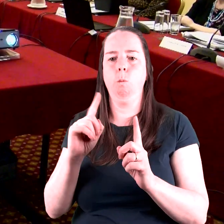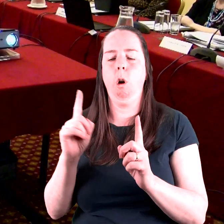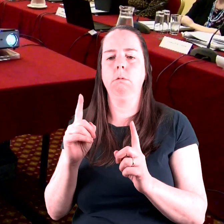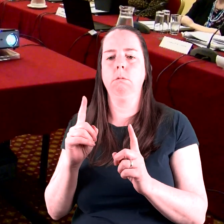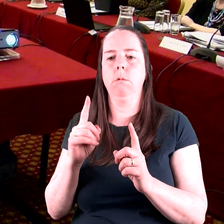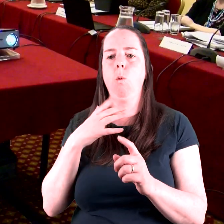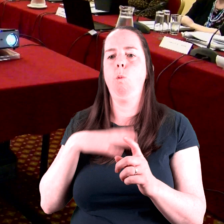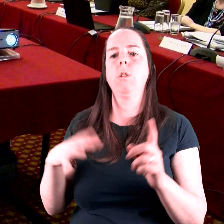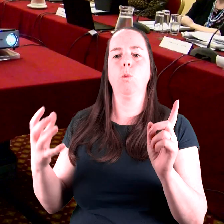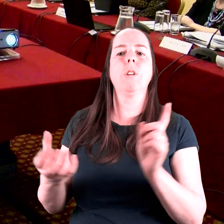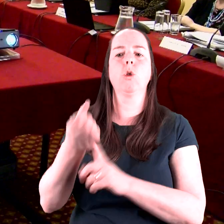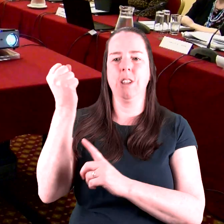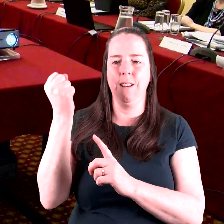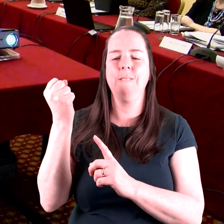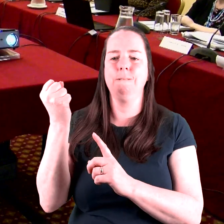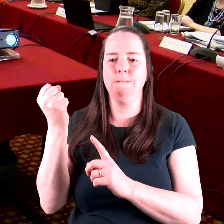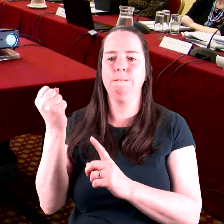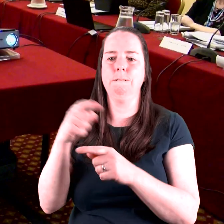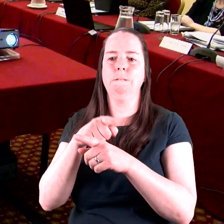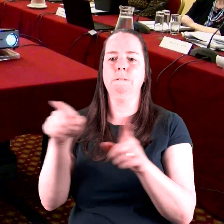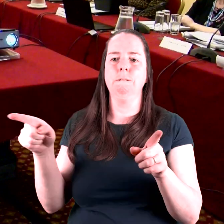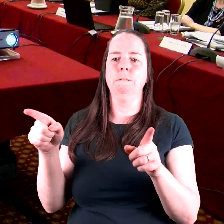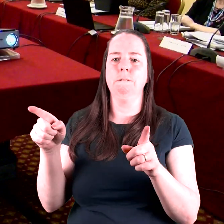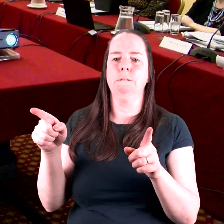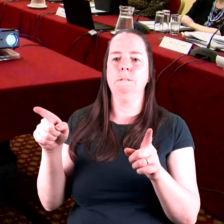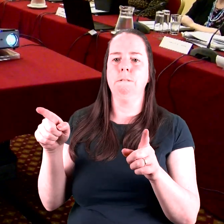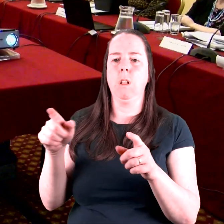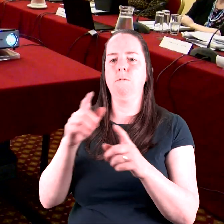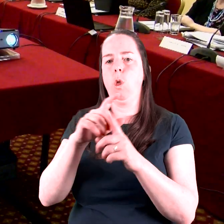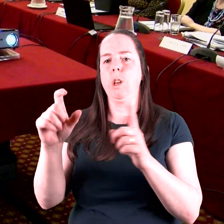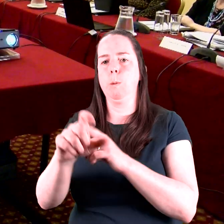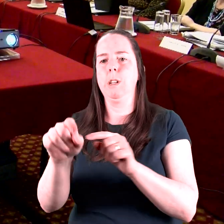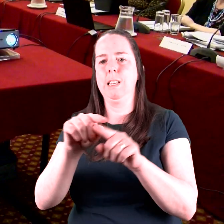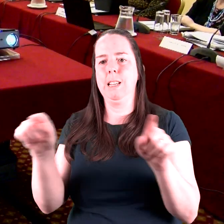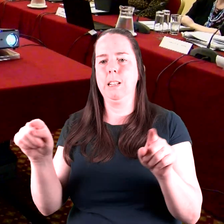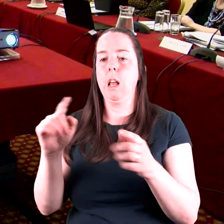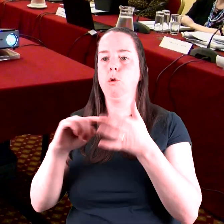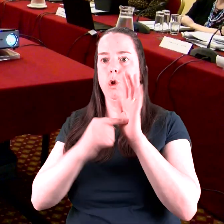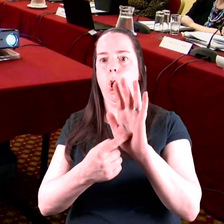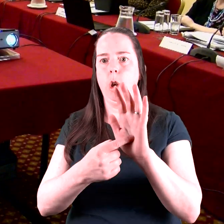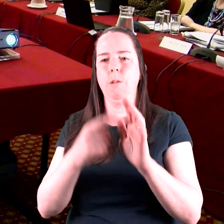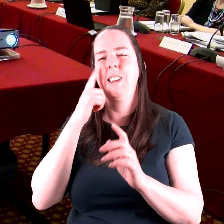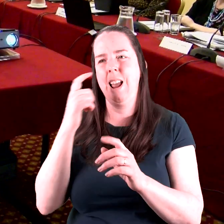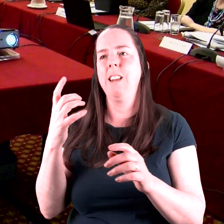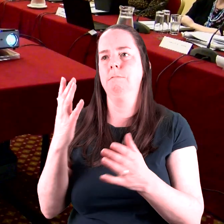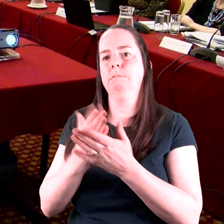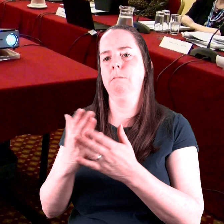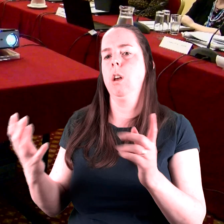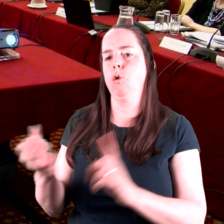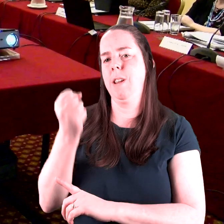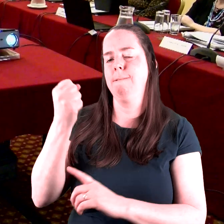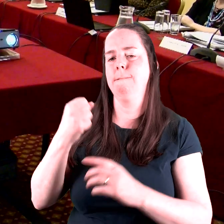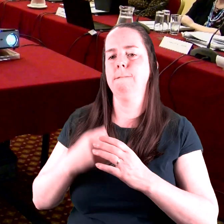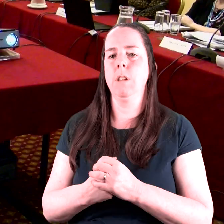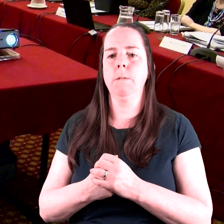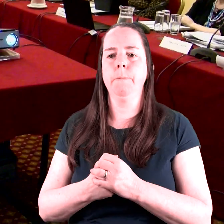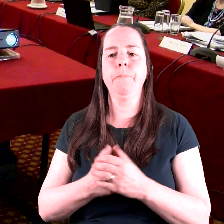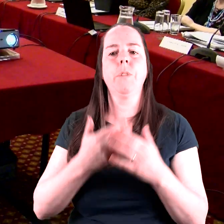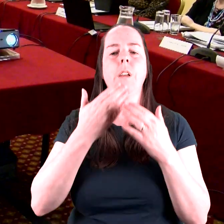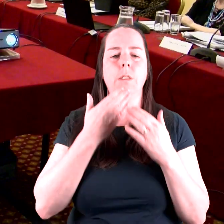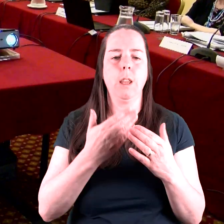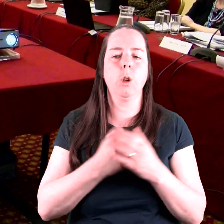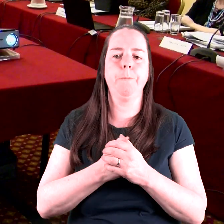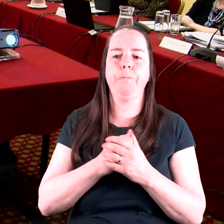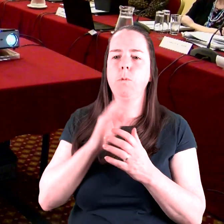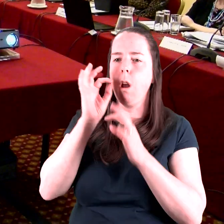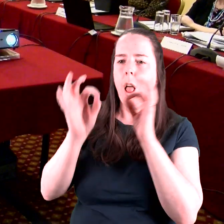about what are we hoping to achieve on behalf of the communities, and then show that we can actually do that.